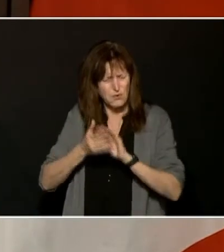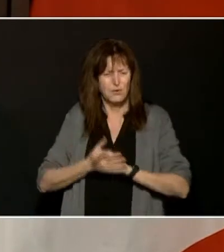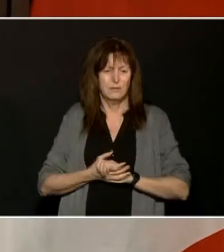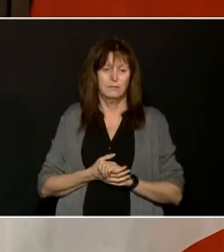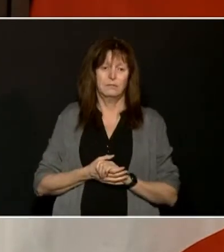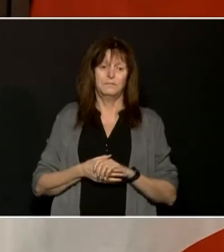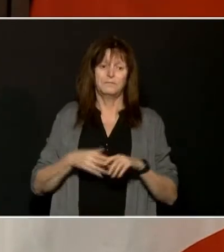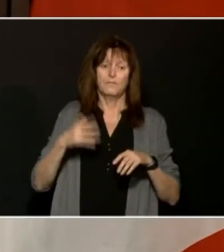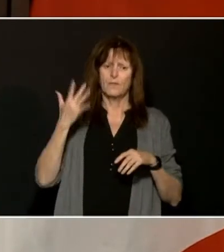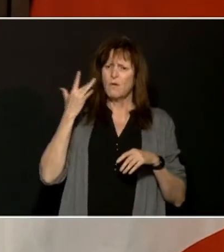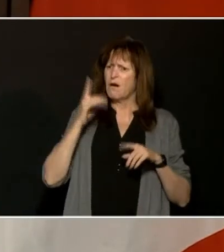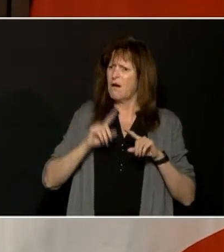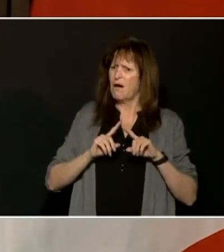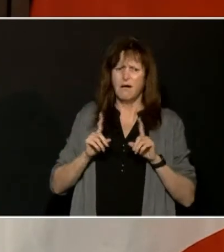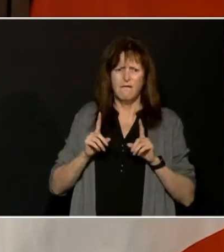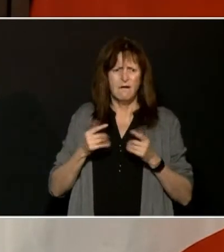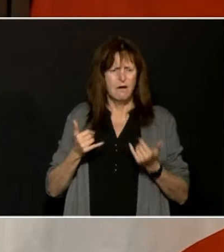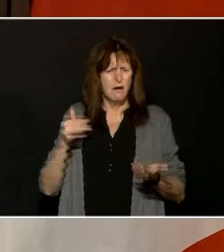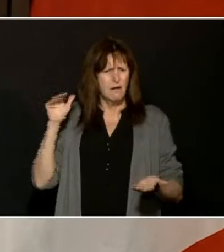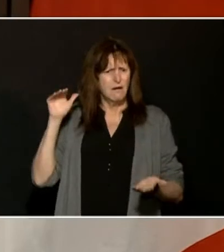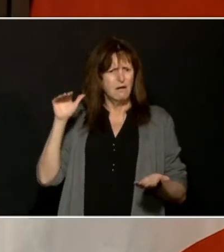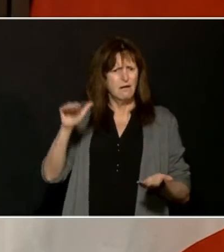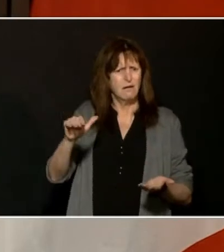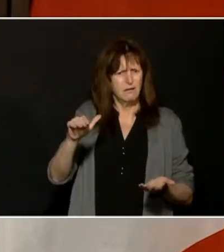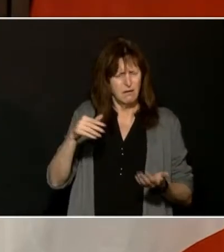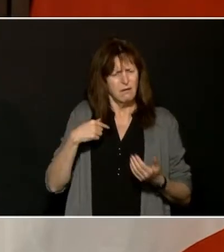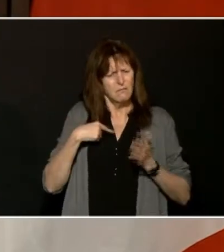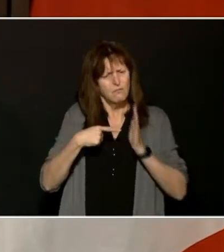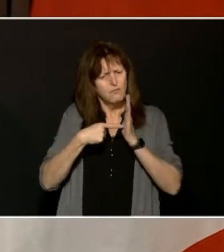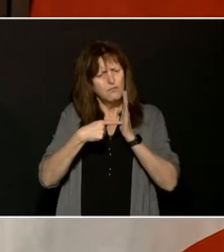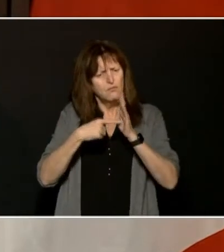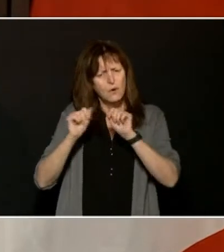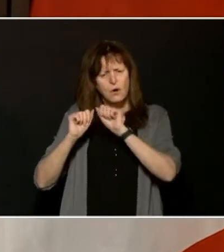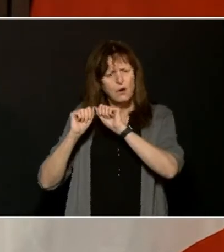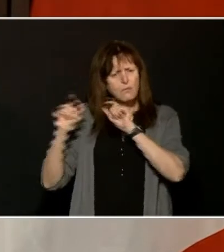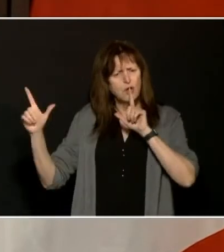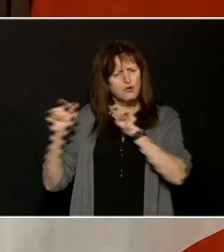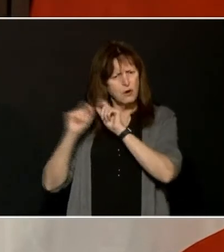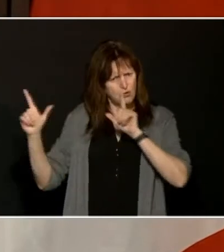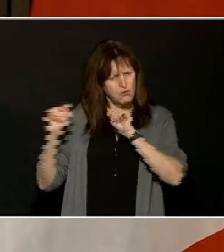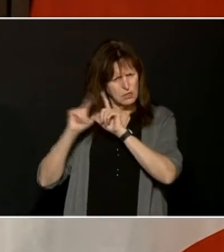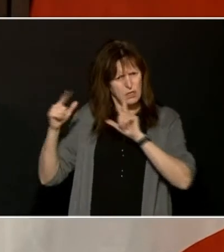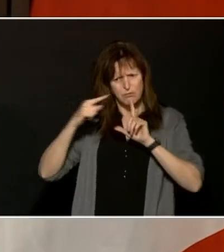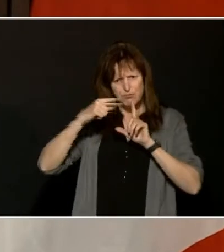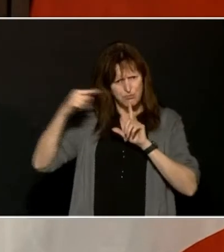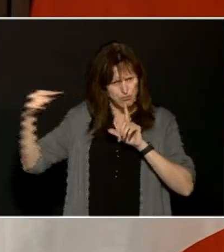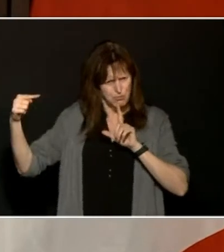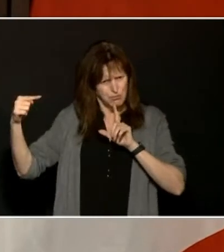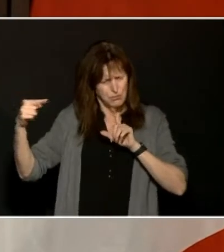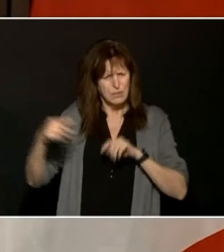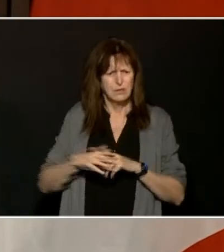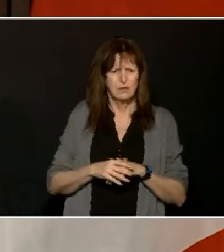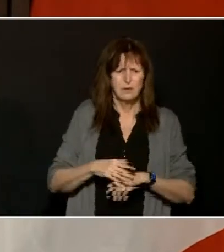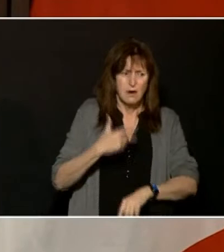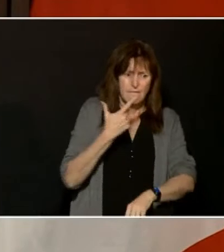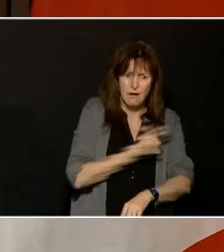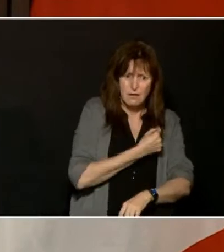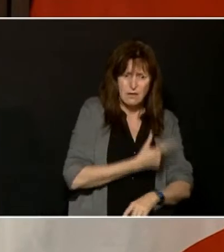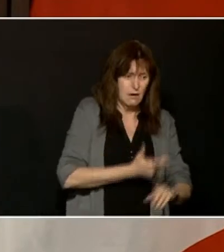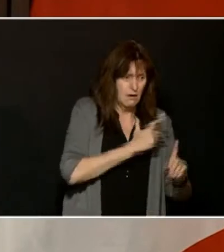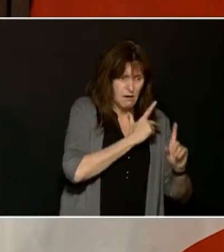that, and it is helping. And the public health measures, however taxing and frustrating, have helped stop the